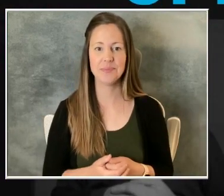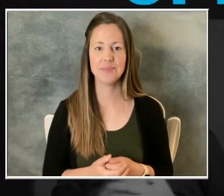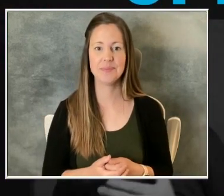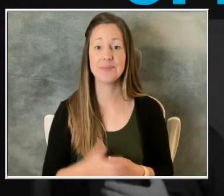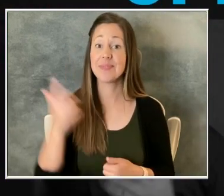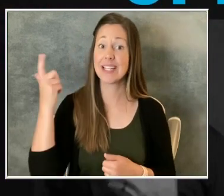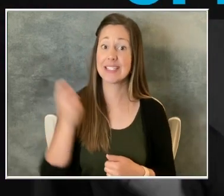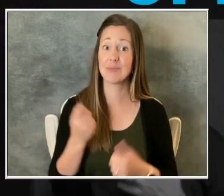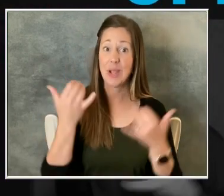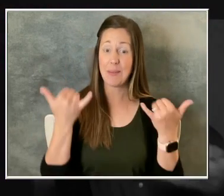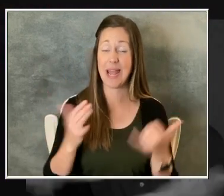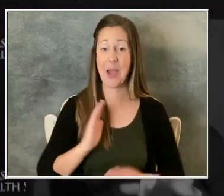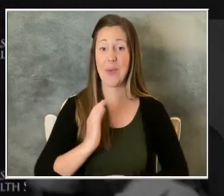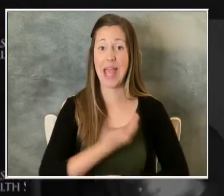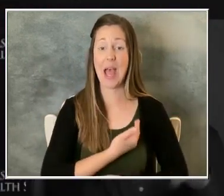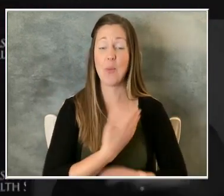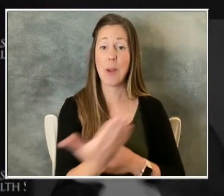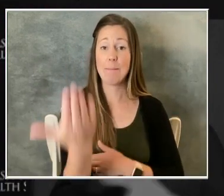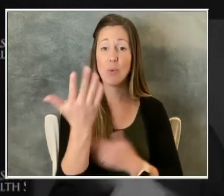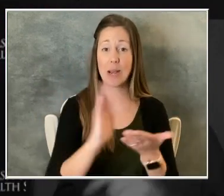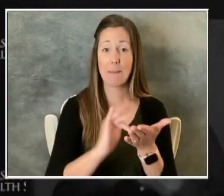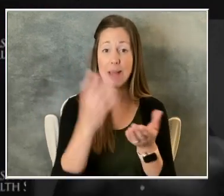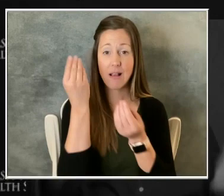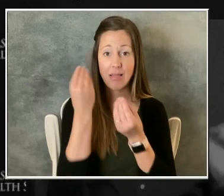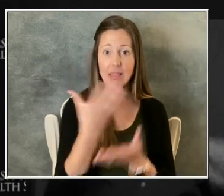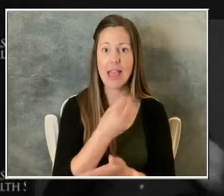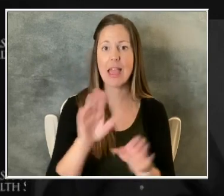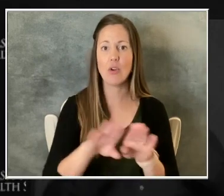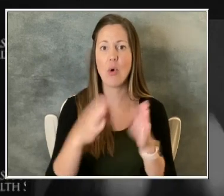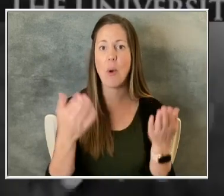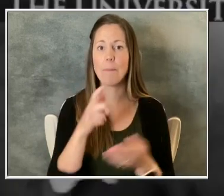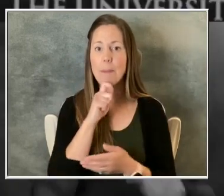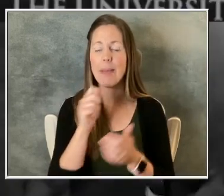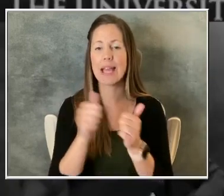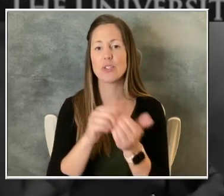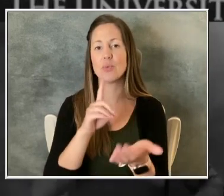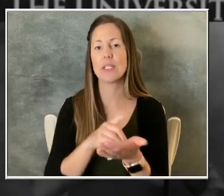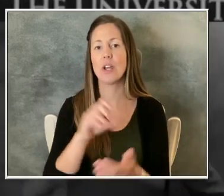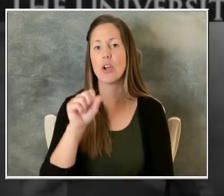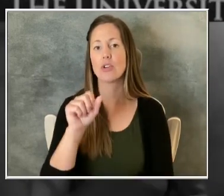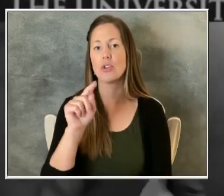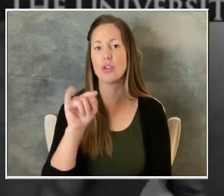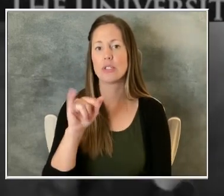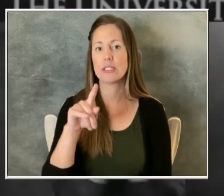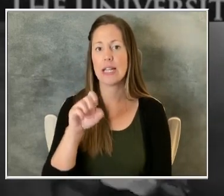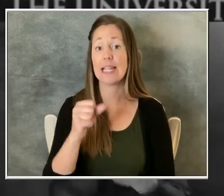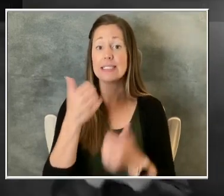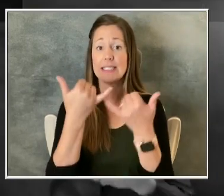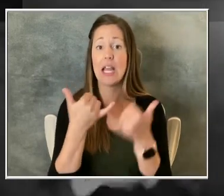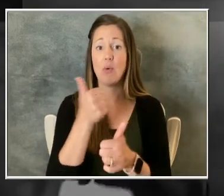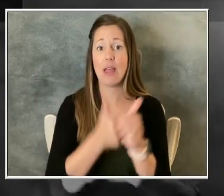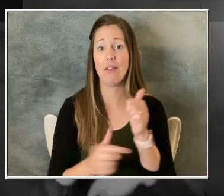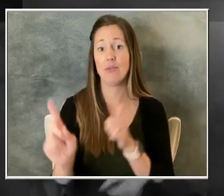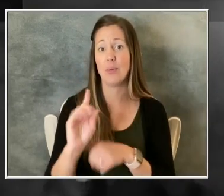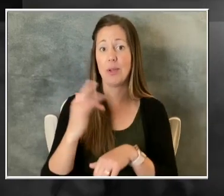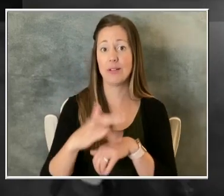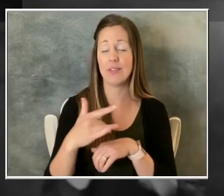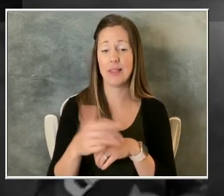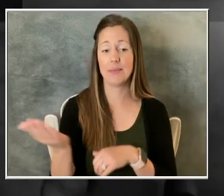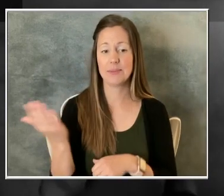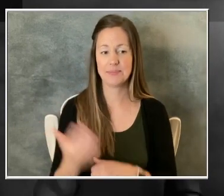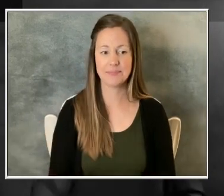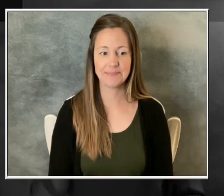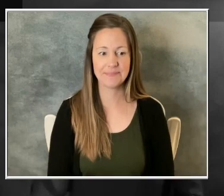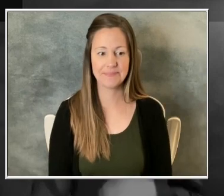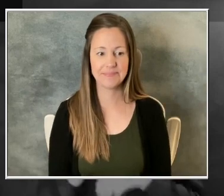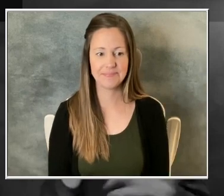Subscribe to our morning medical update and Open Mics with Dr. Stites podcast. Now, everywhere podcasts are available.